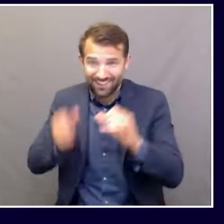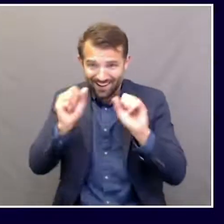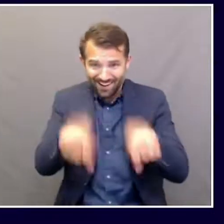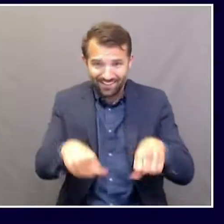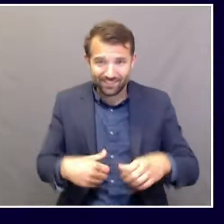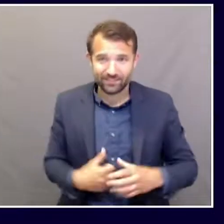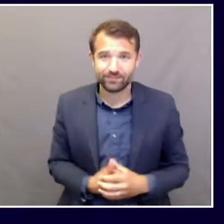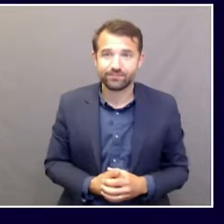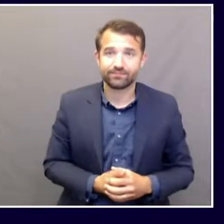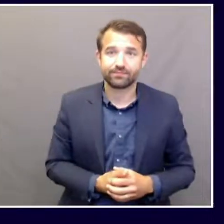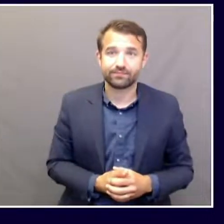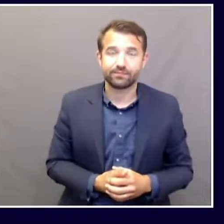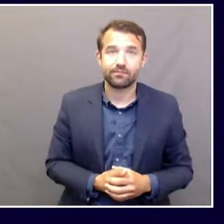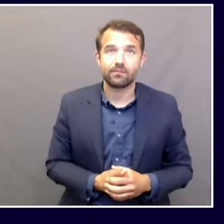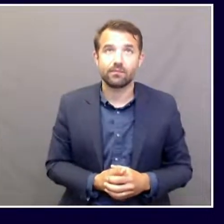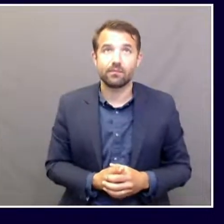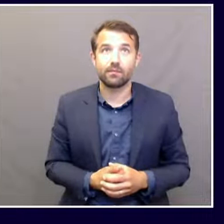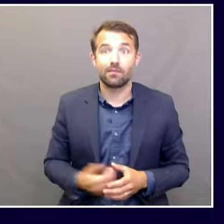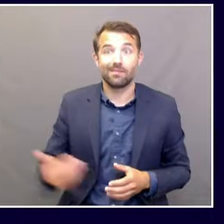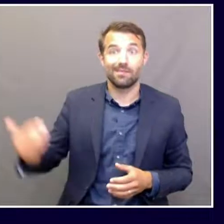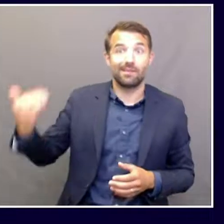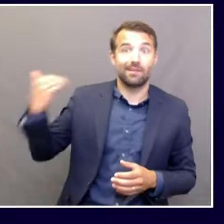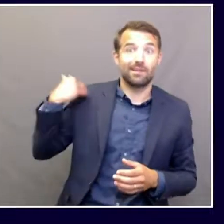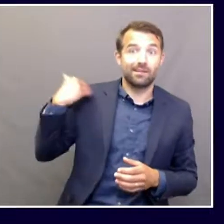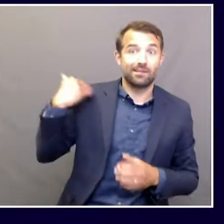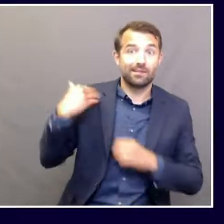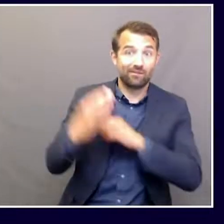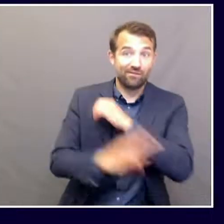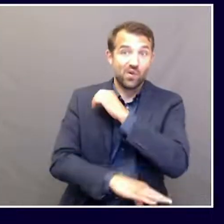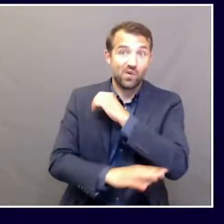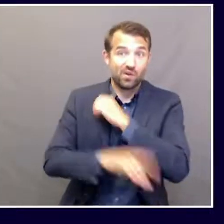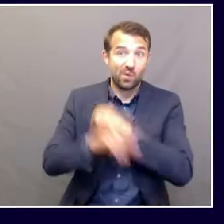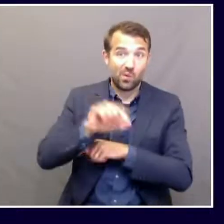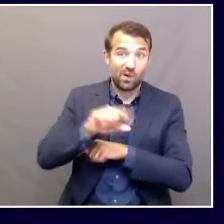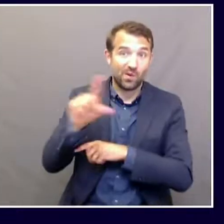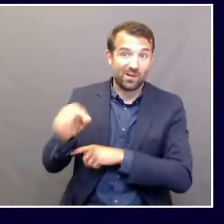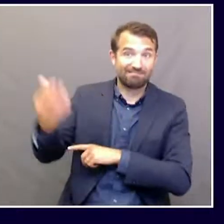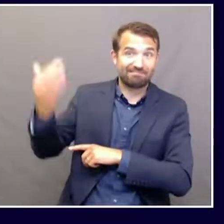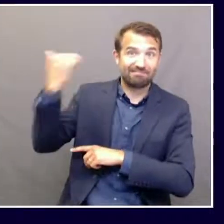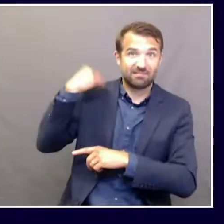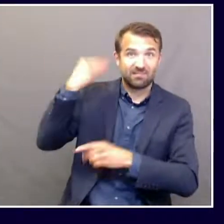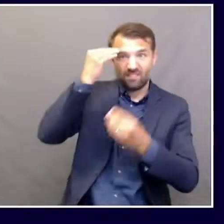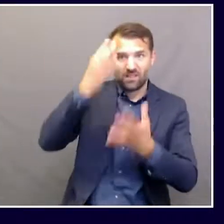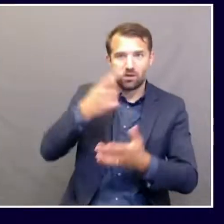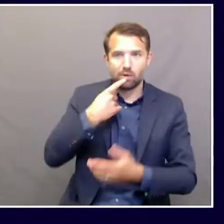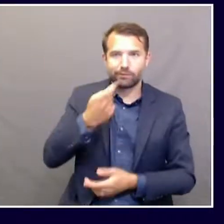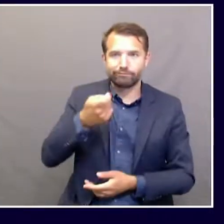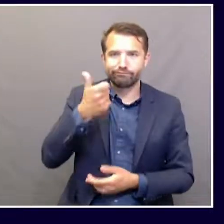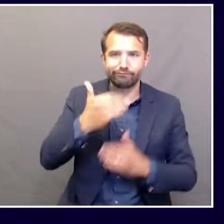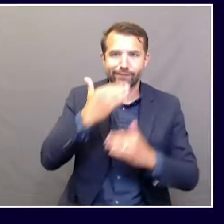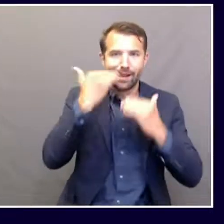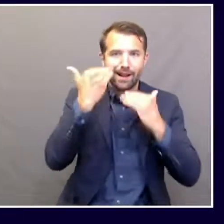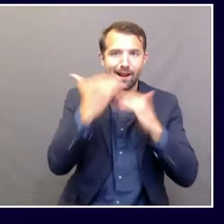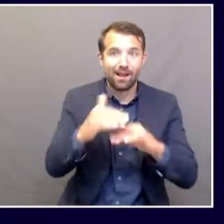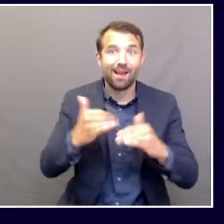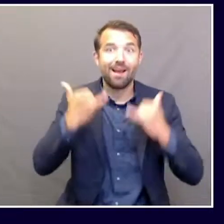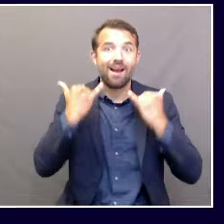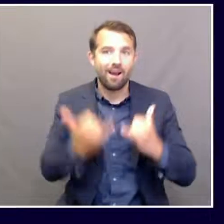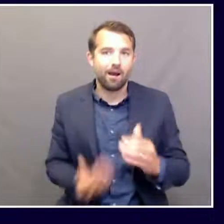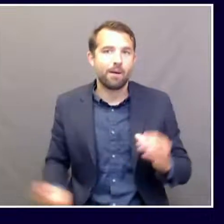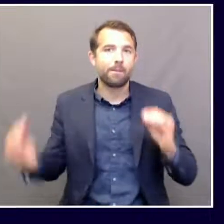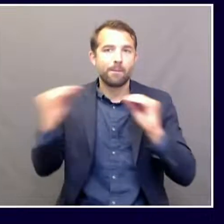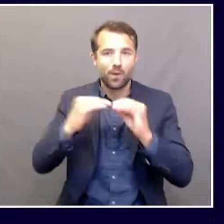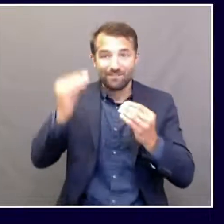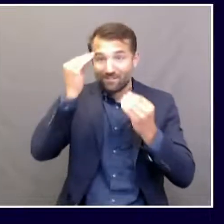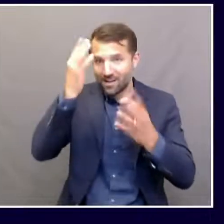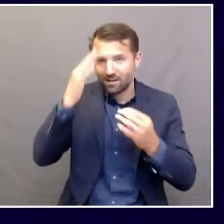We know a whole lot more about the disease. We're seeing progress in vaccination across Maine residents and hopefully Maine youth. And